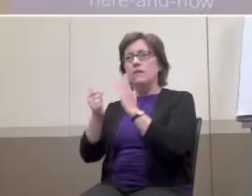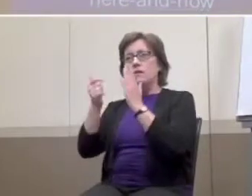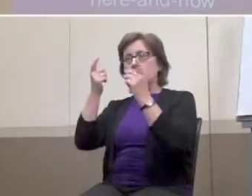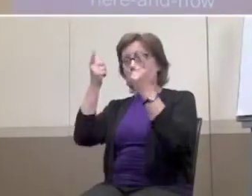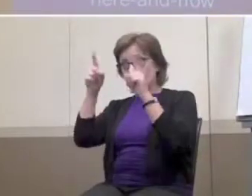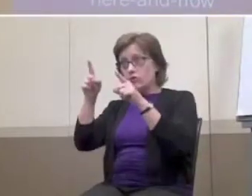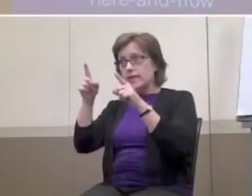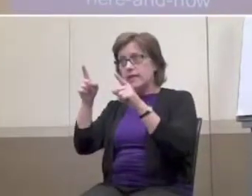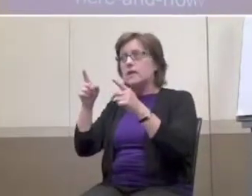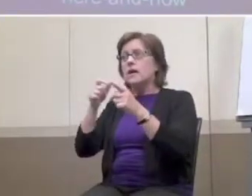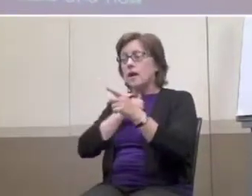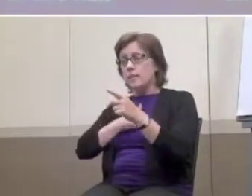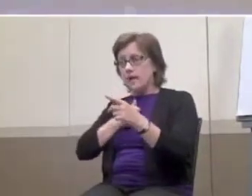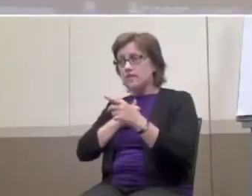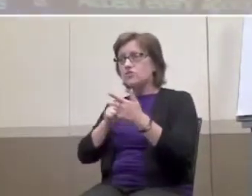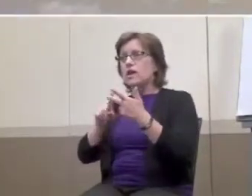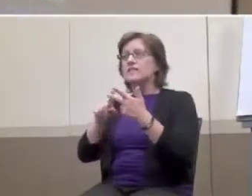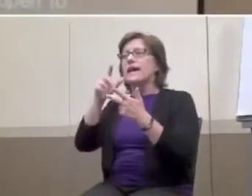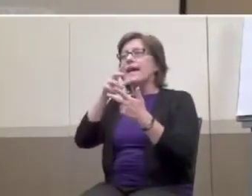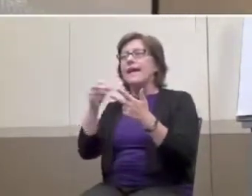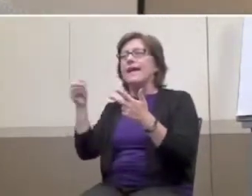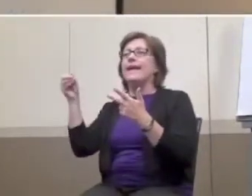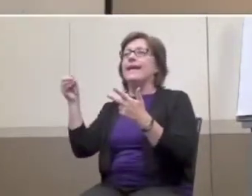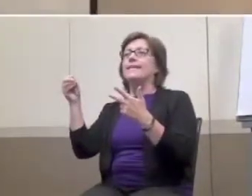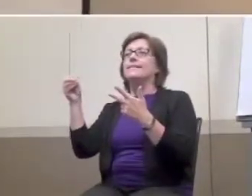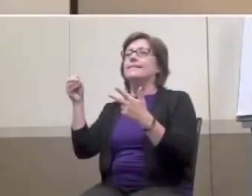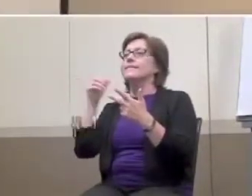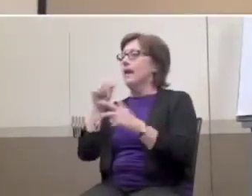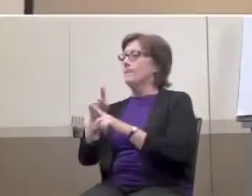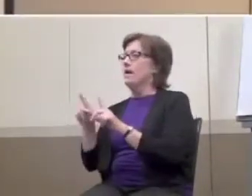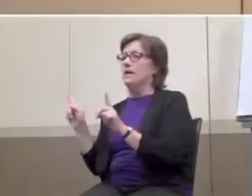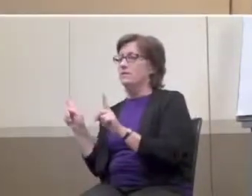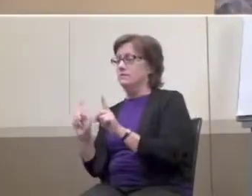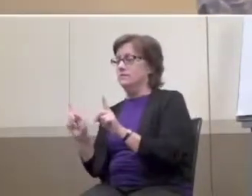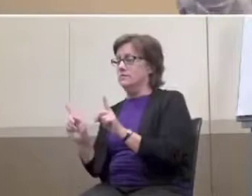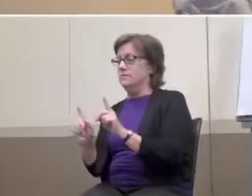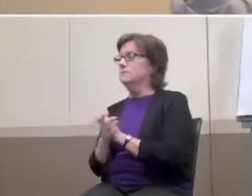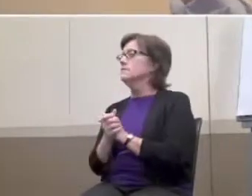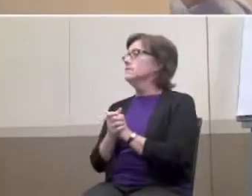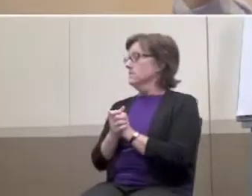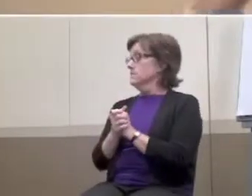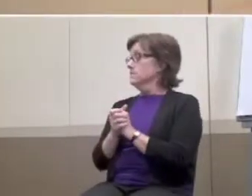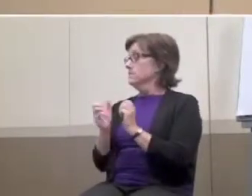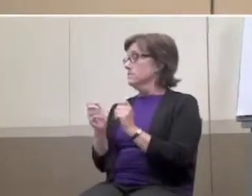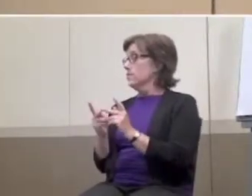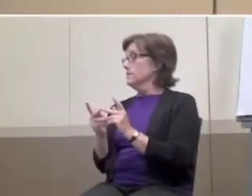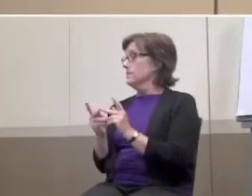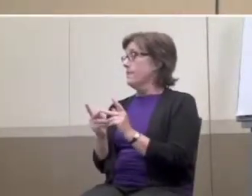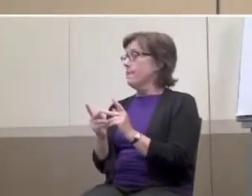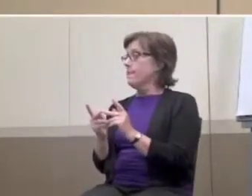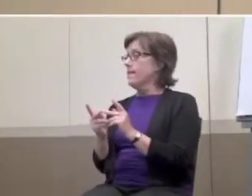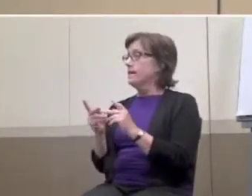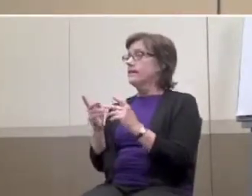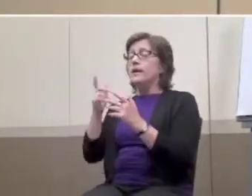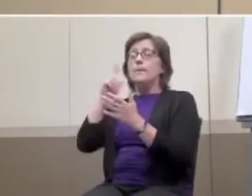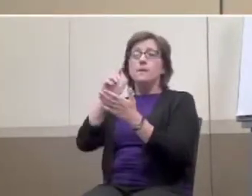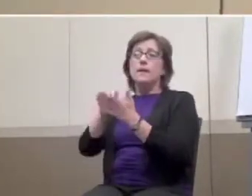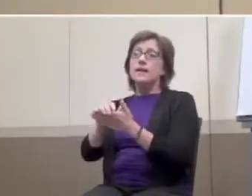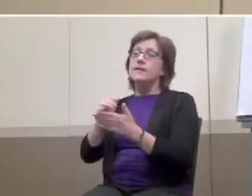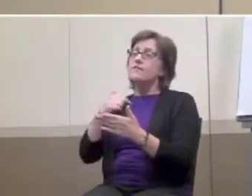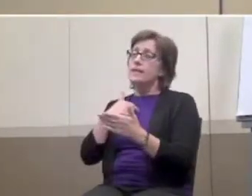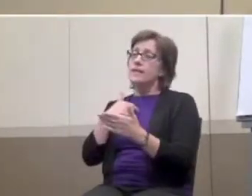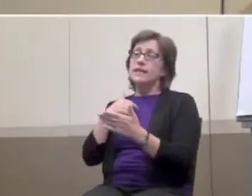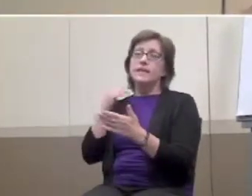them, apologize, and use the word and instead of but. All right? Believe me, if you try this in your